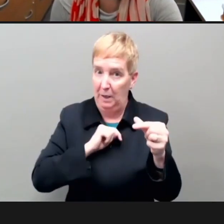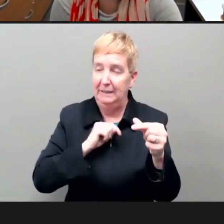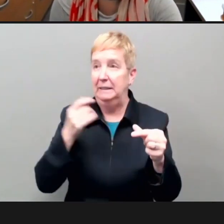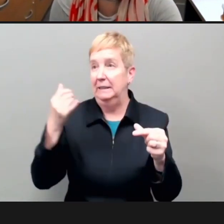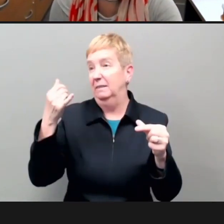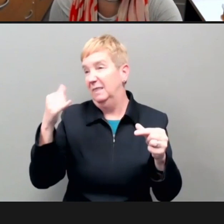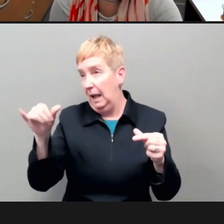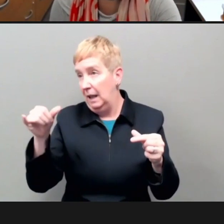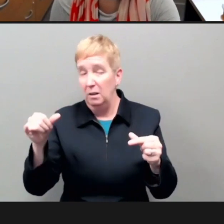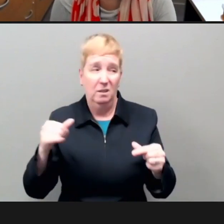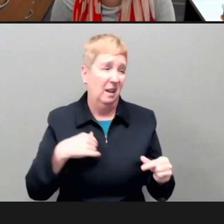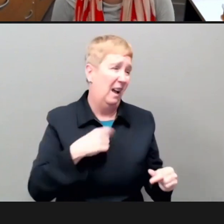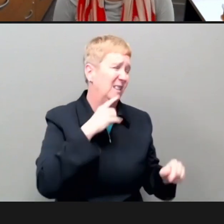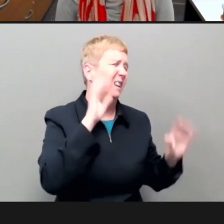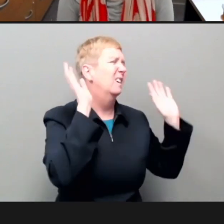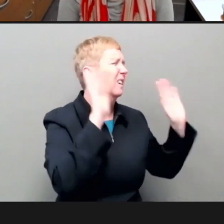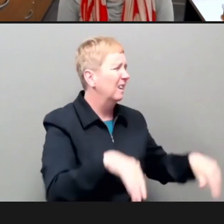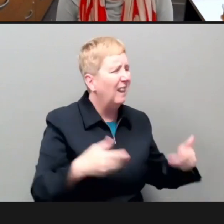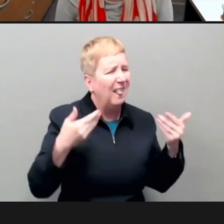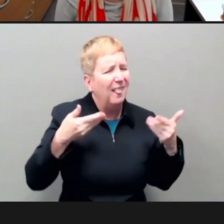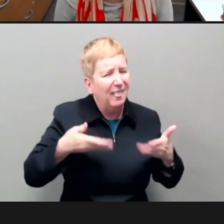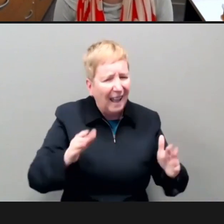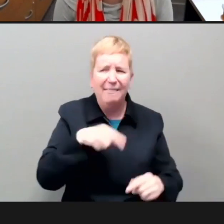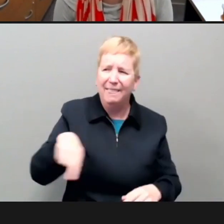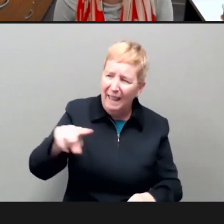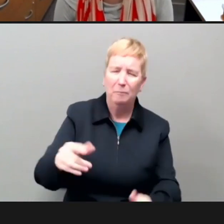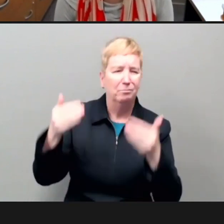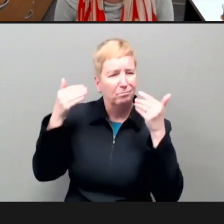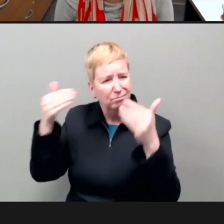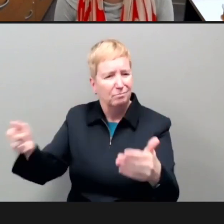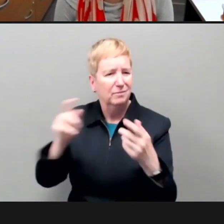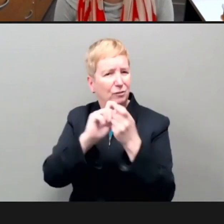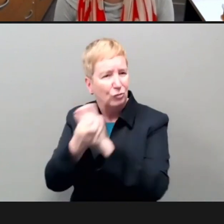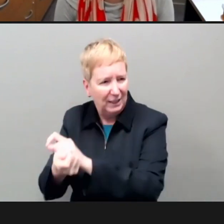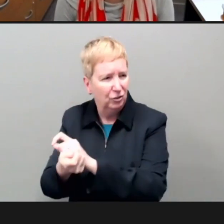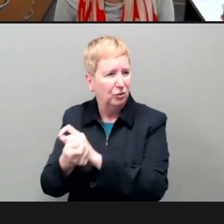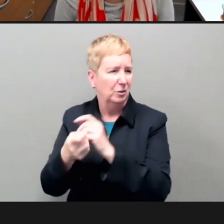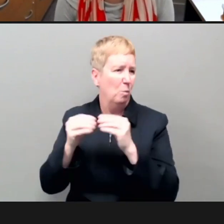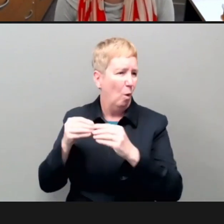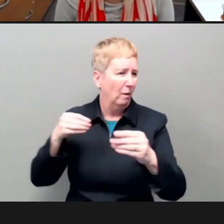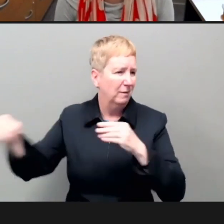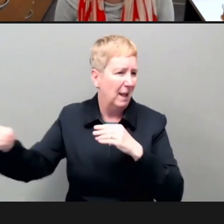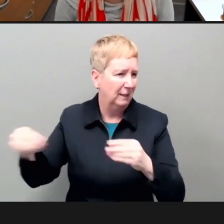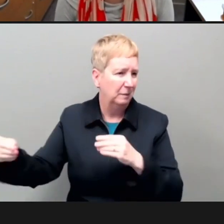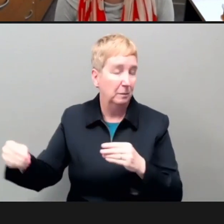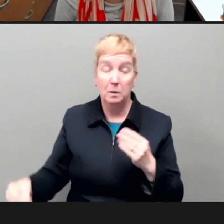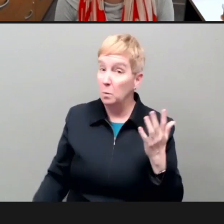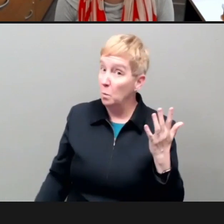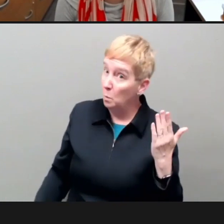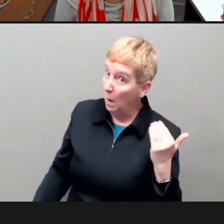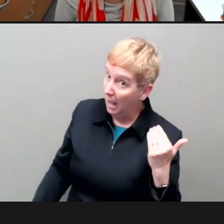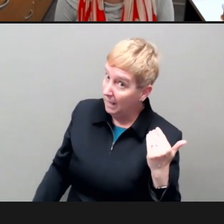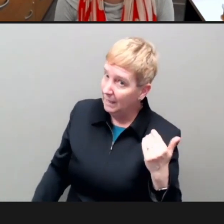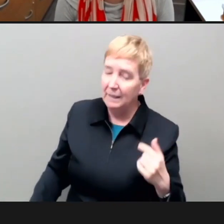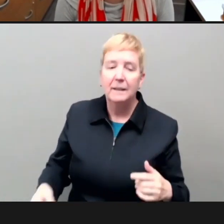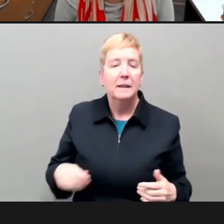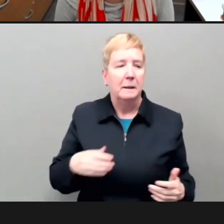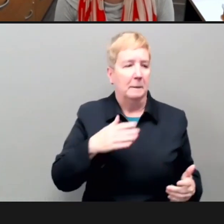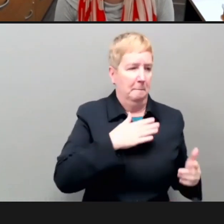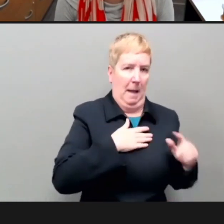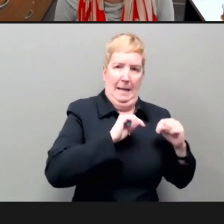yellow, let's let them do that. Because, why would I do that? Because my team